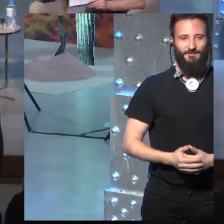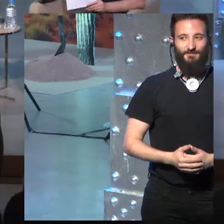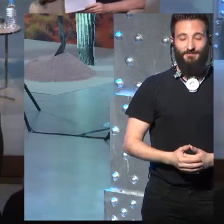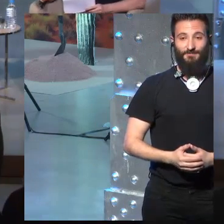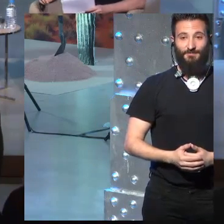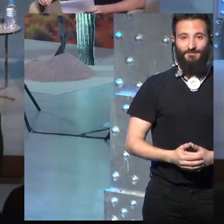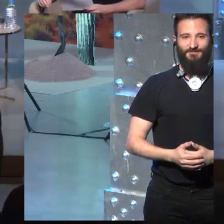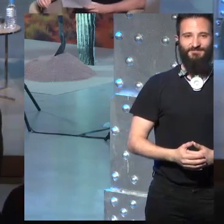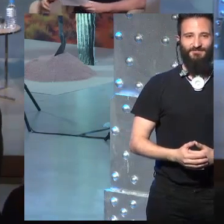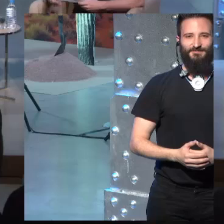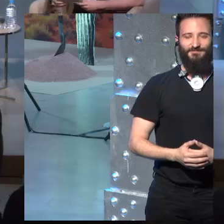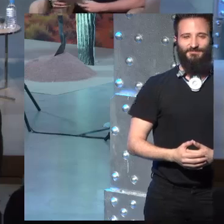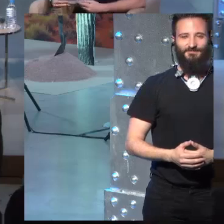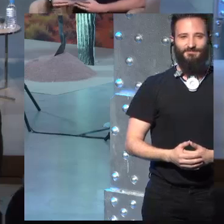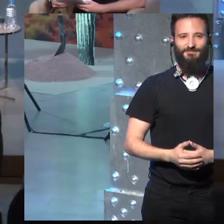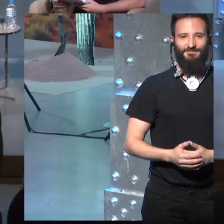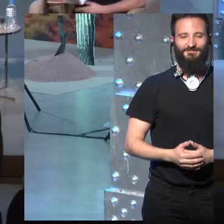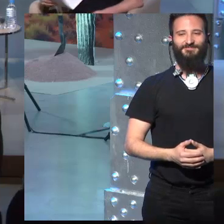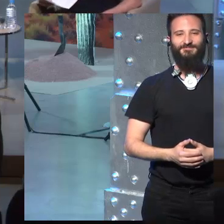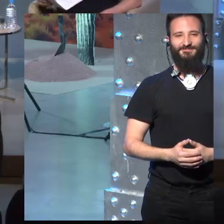Bueno, antes de...